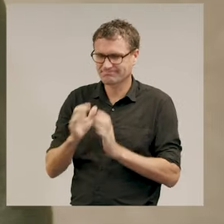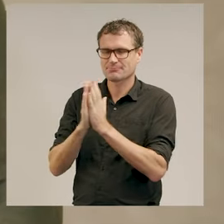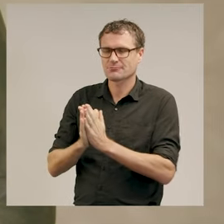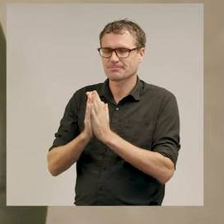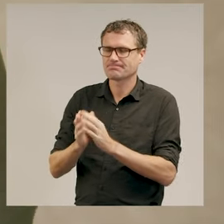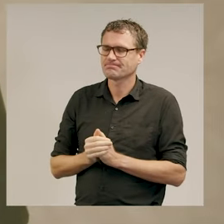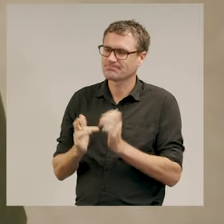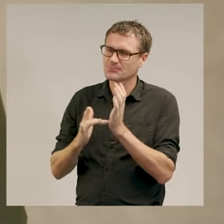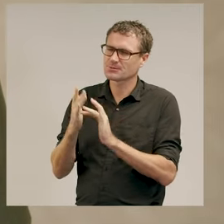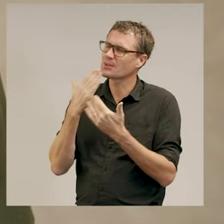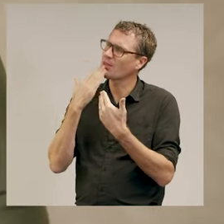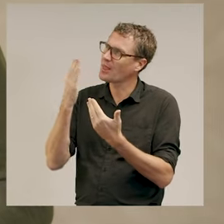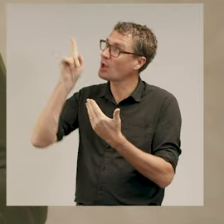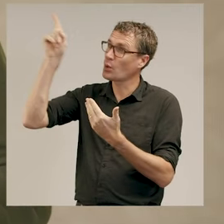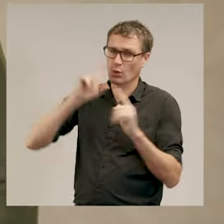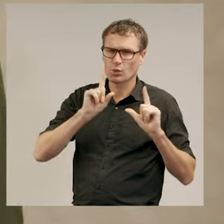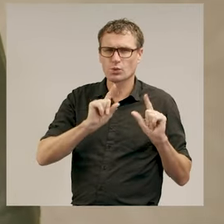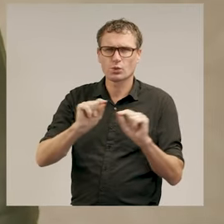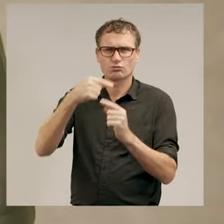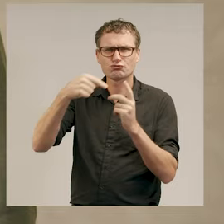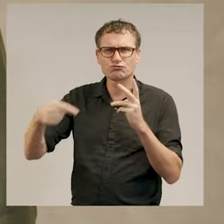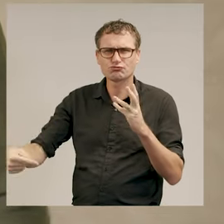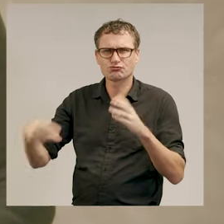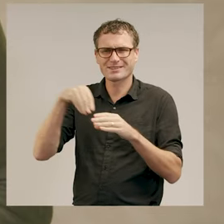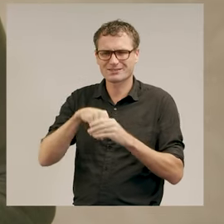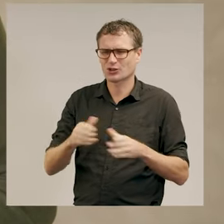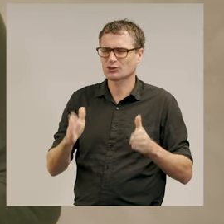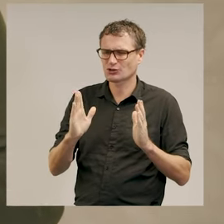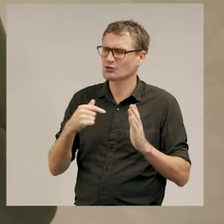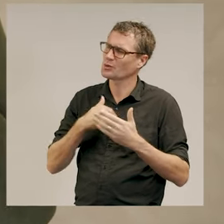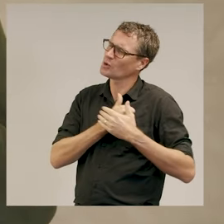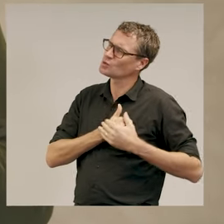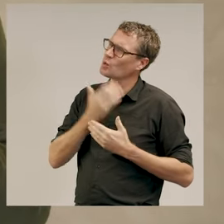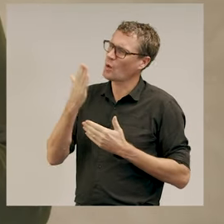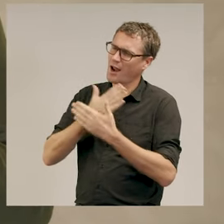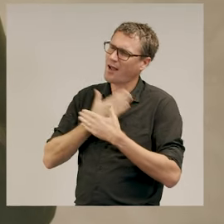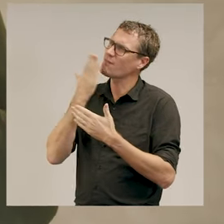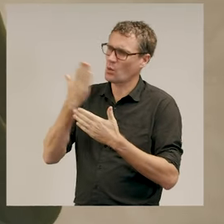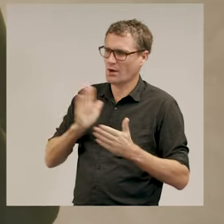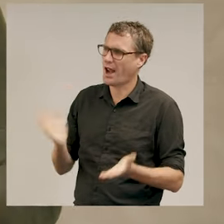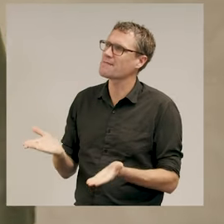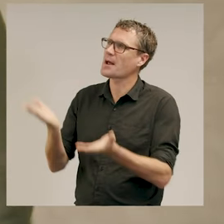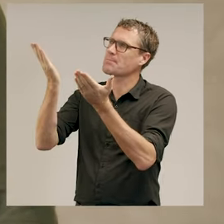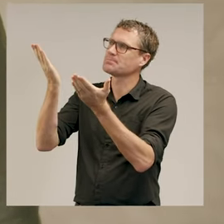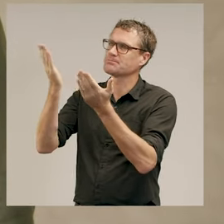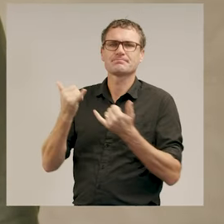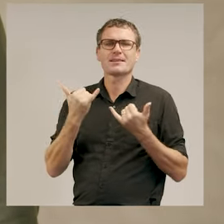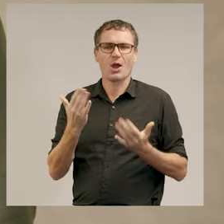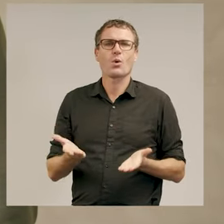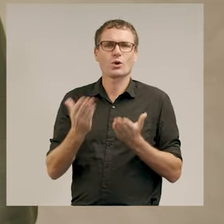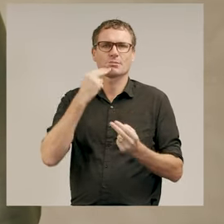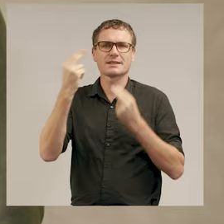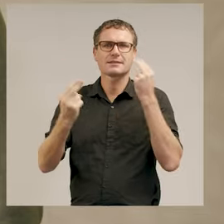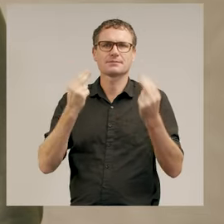pray. Jesus, thank you so much for all that you're doing in our church. We adore you, we love you, and we're here to lift you